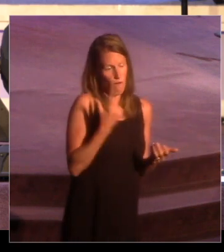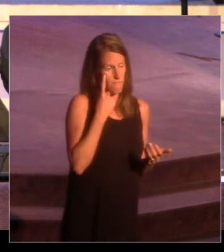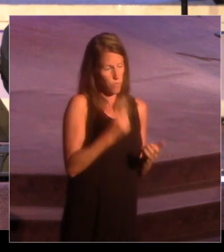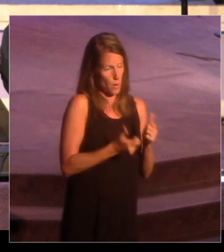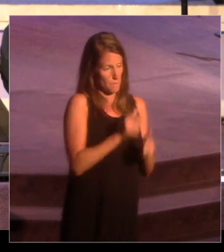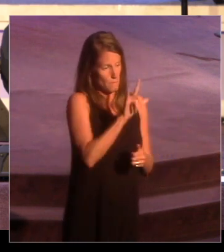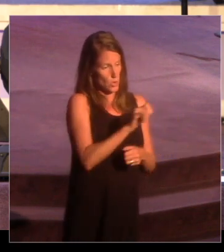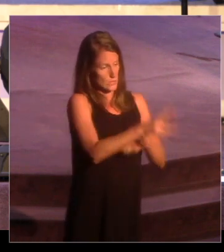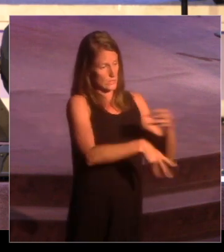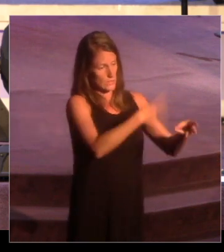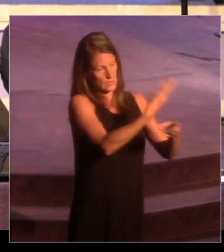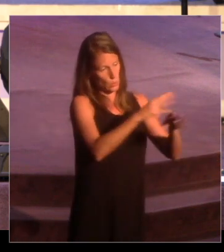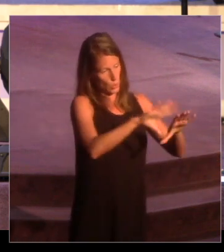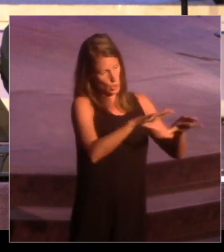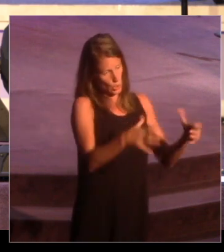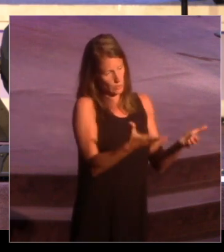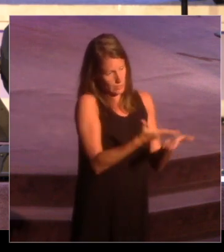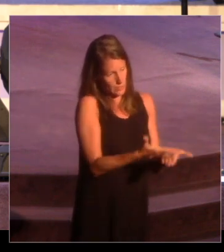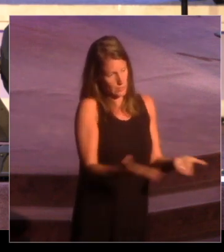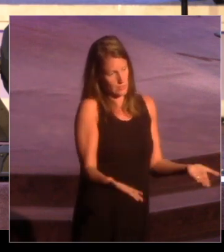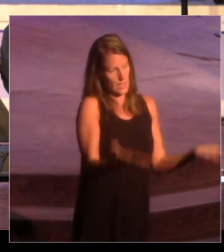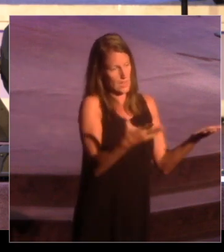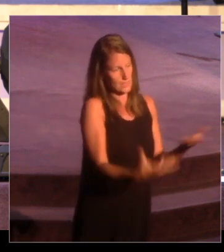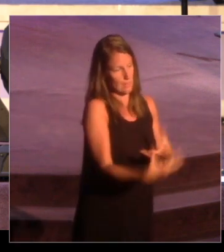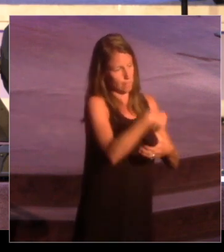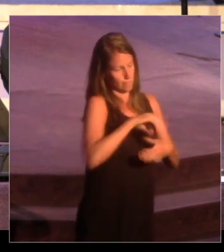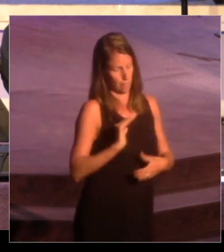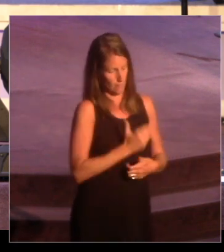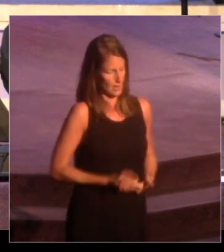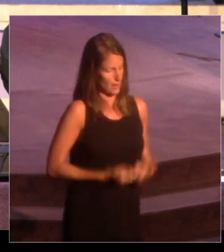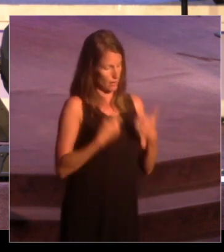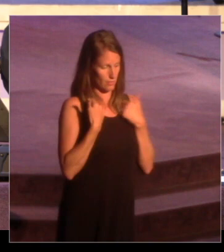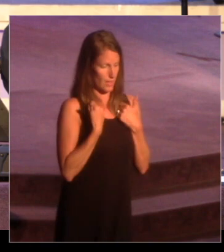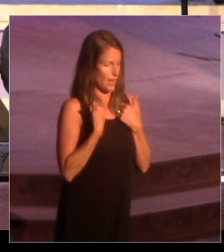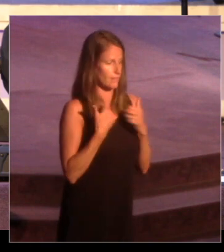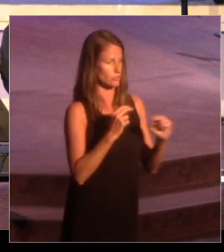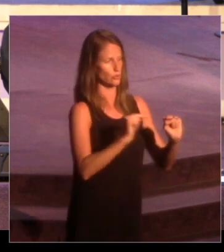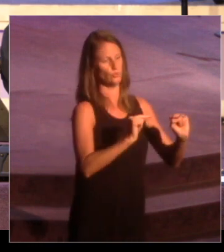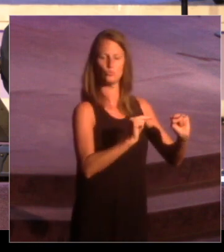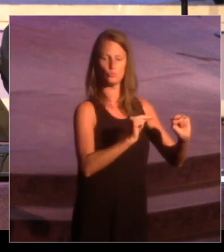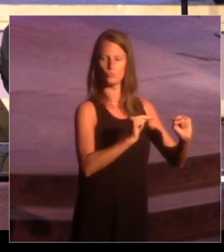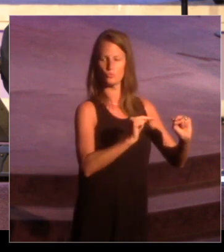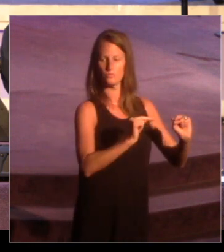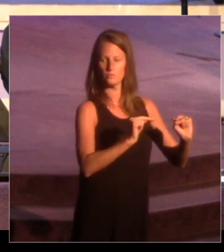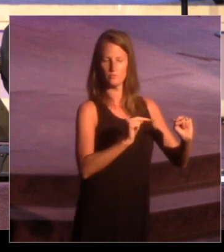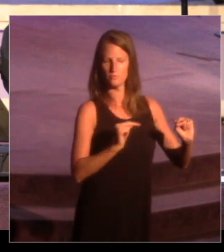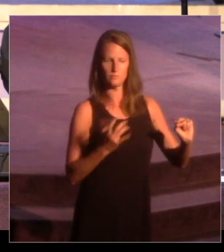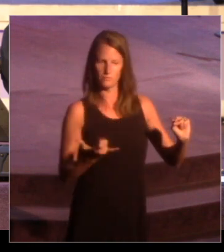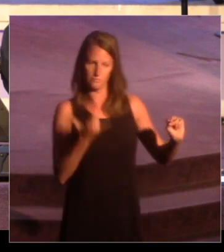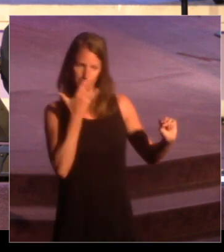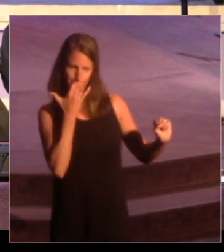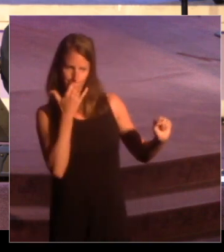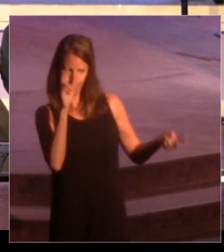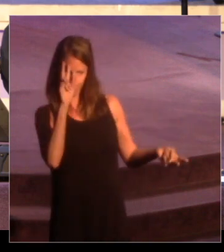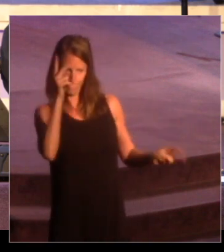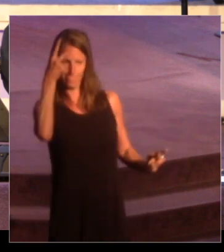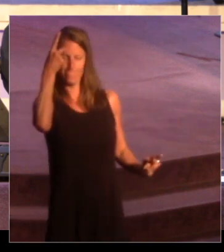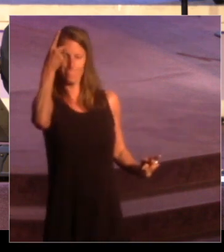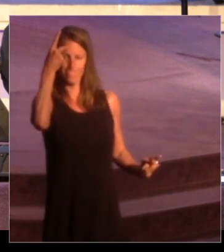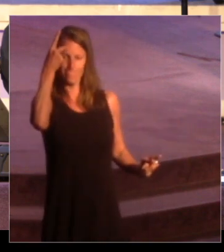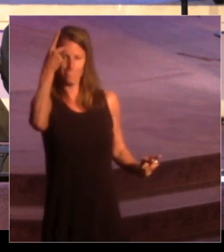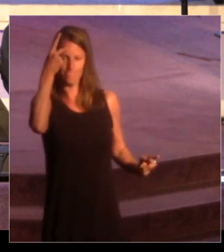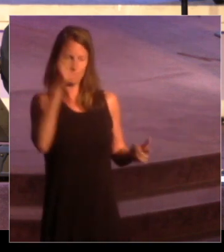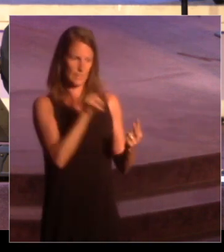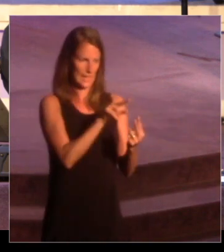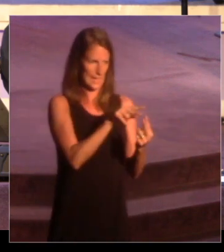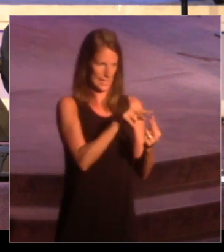the world that we live in and the things that are coming into our lives are just neutral. But Paul says that's not true. We are